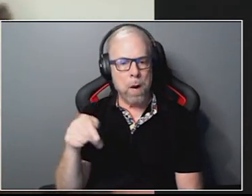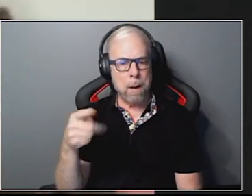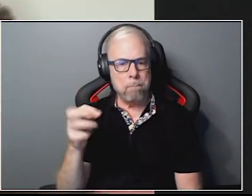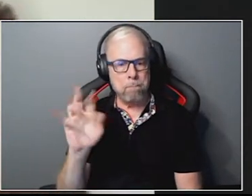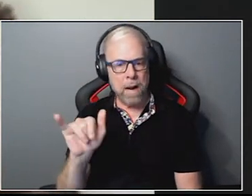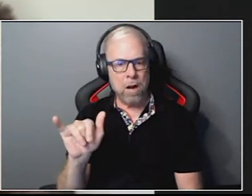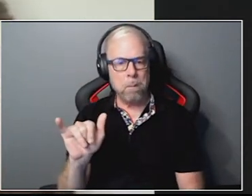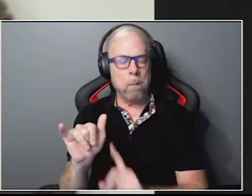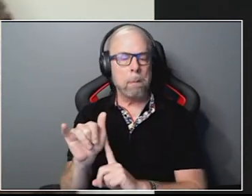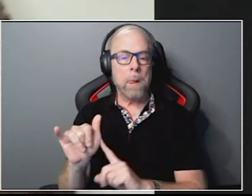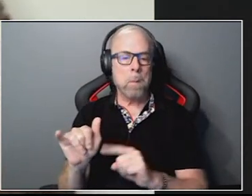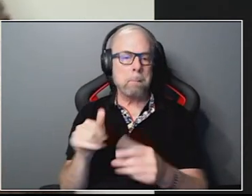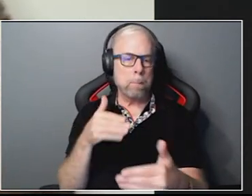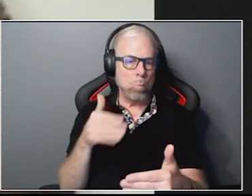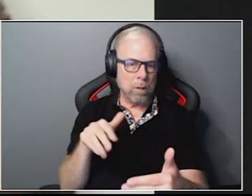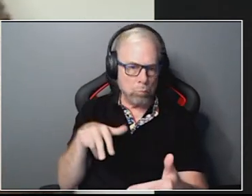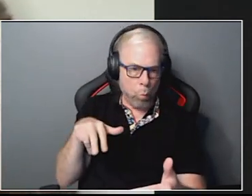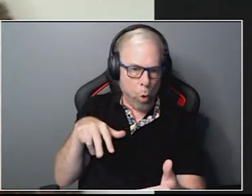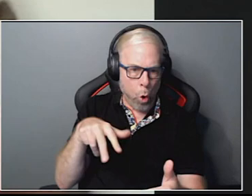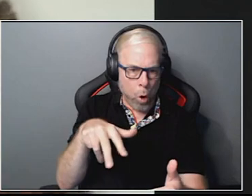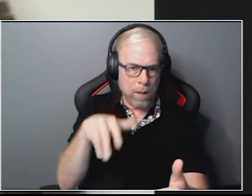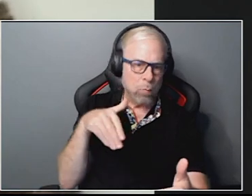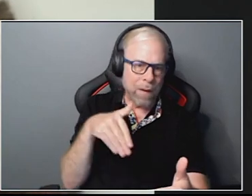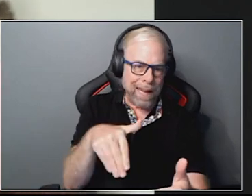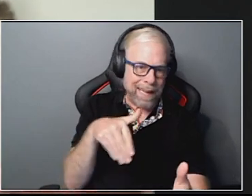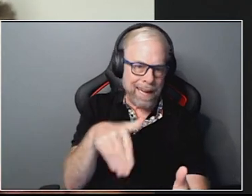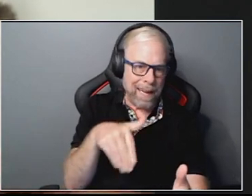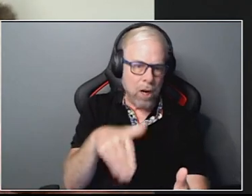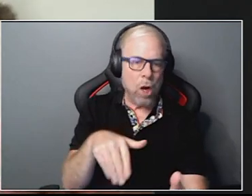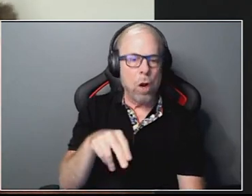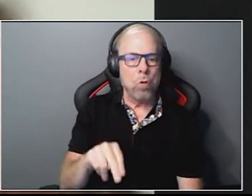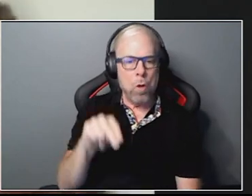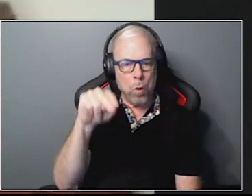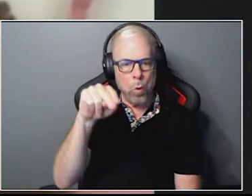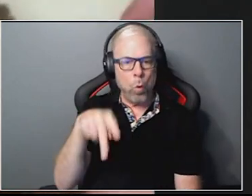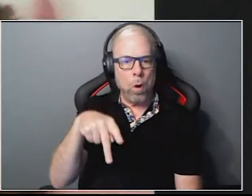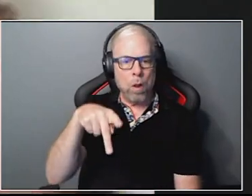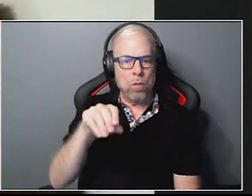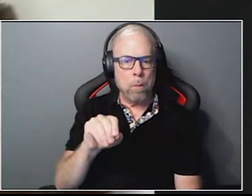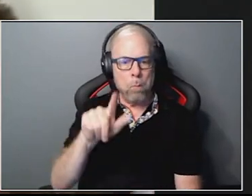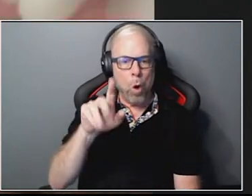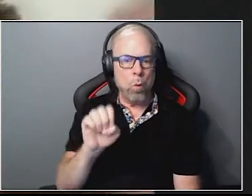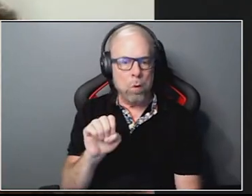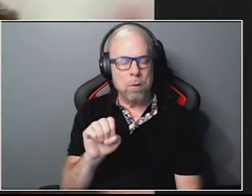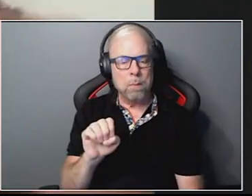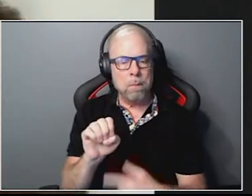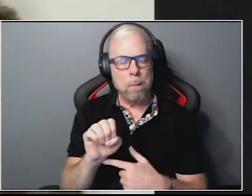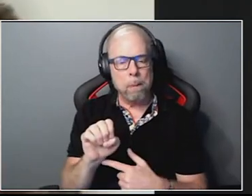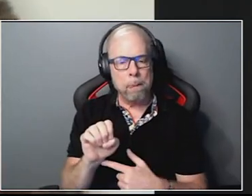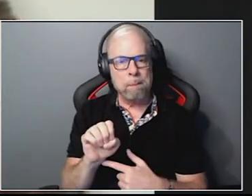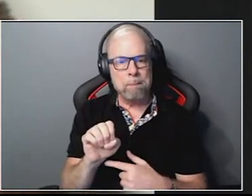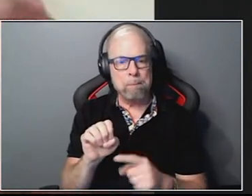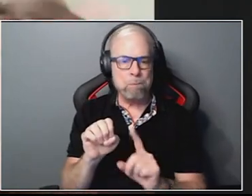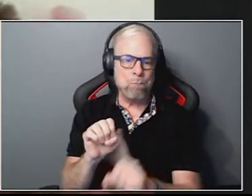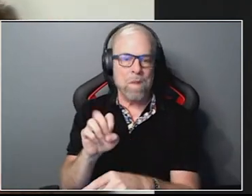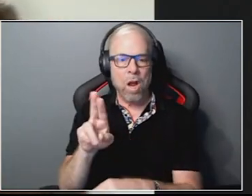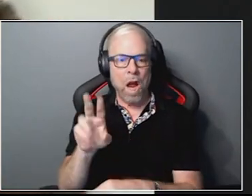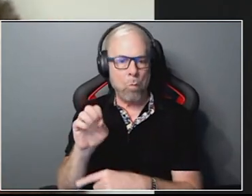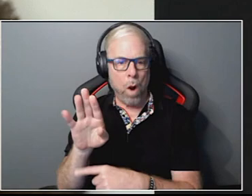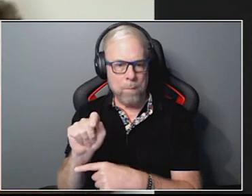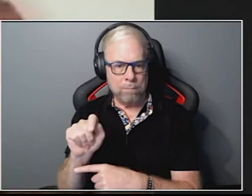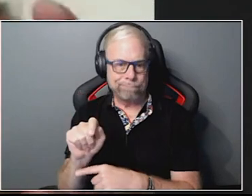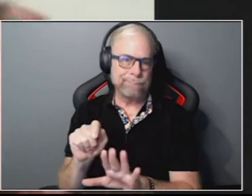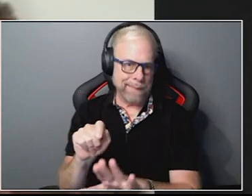our destination. And Robert, oh, at that time, well, now he's the Admiral now. So at that